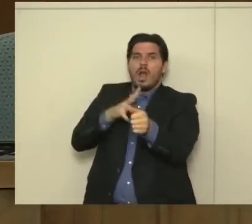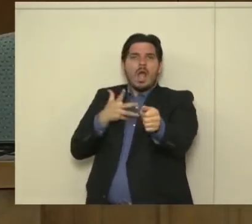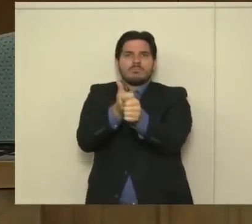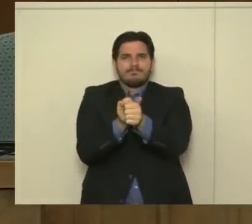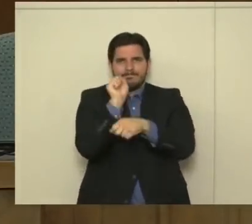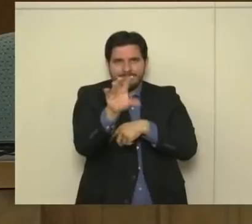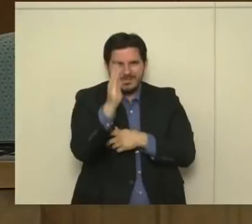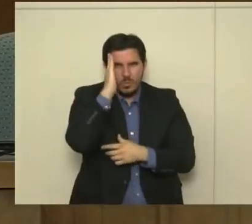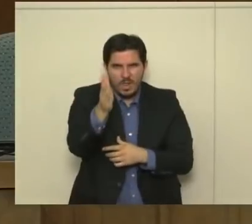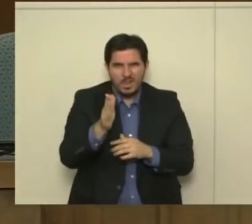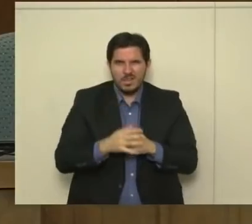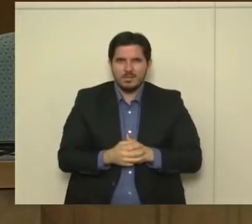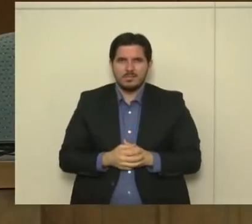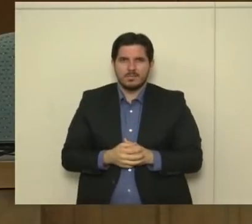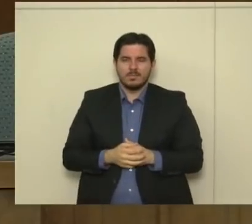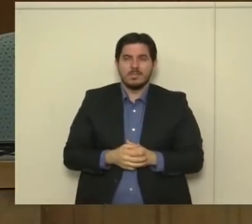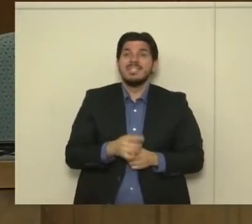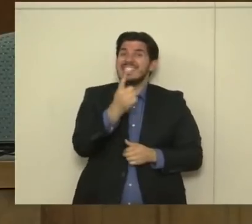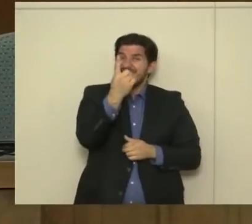lot, because I